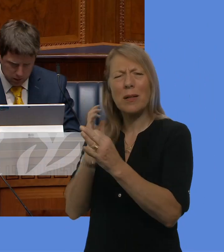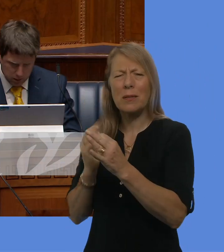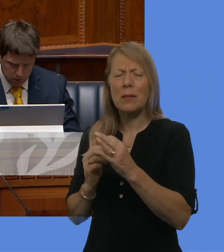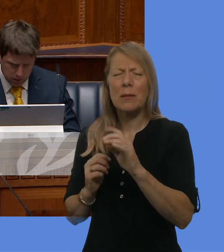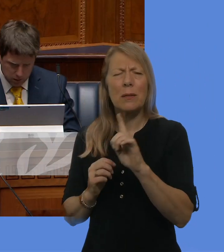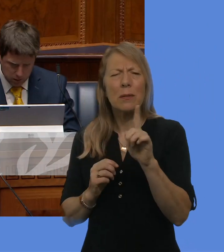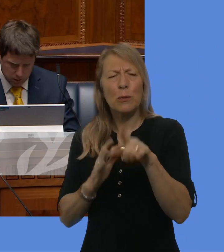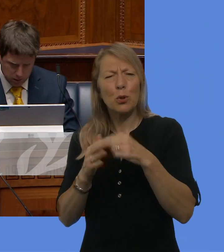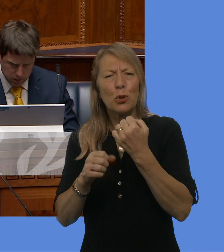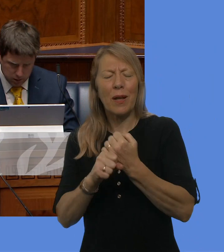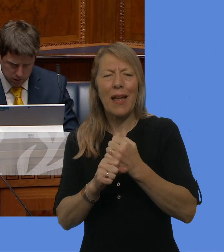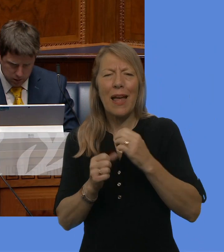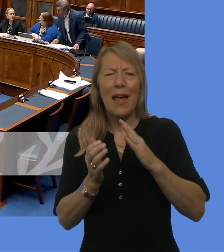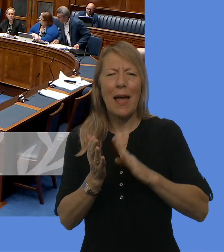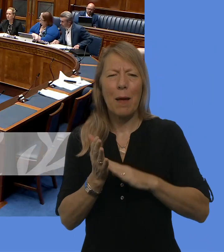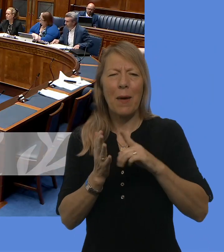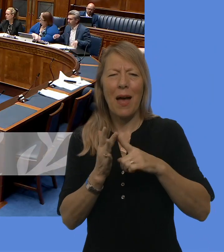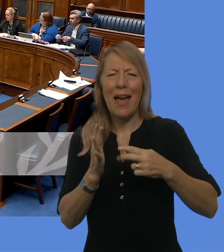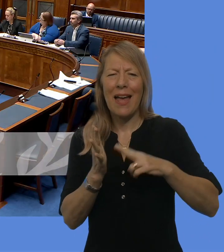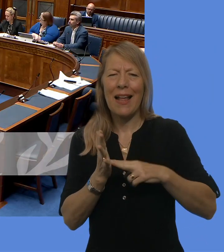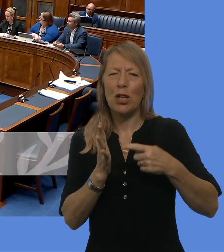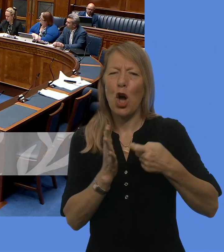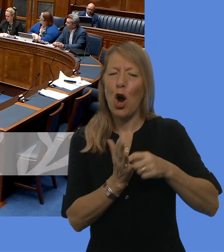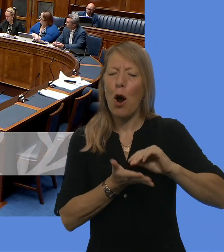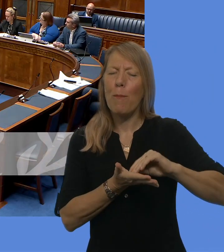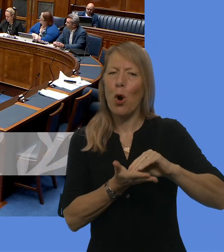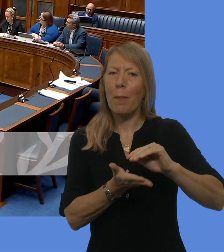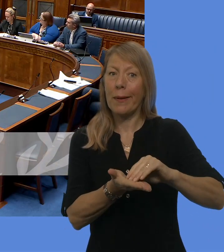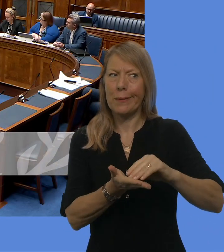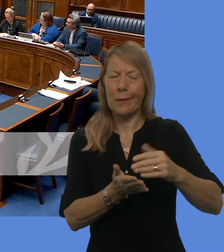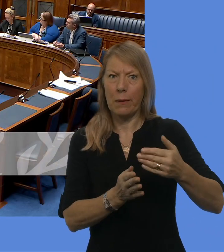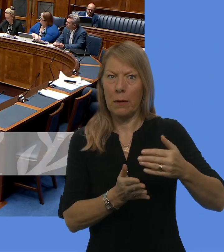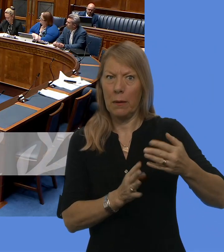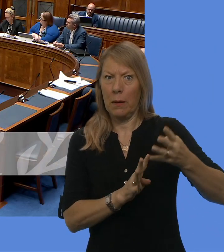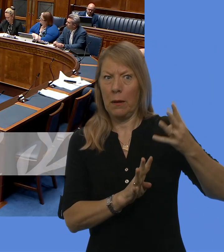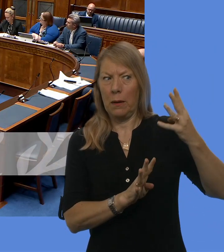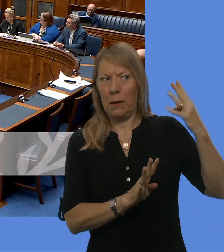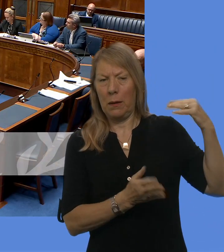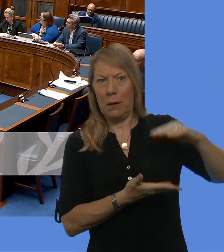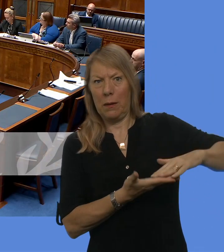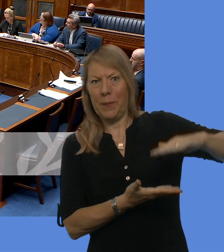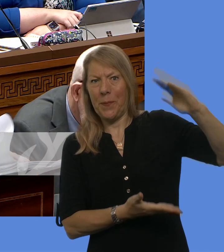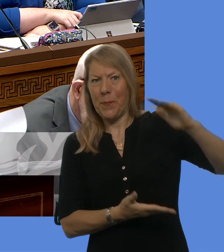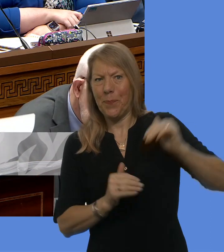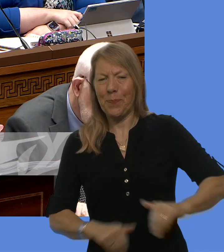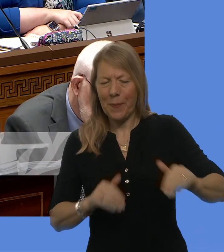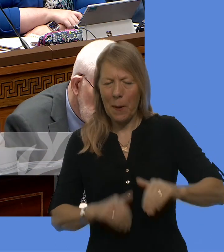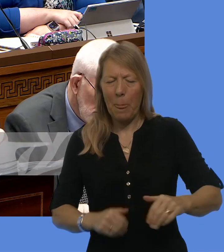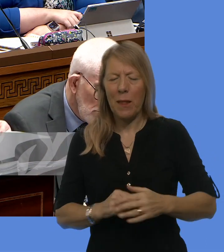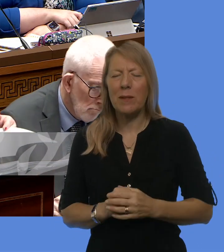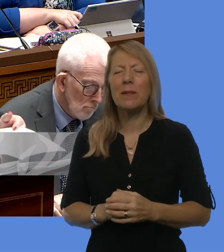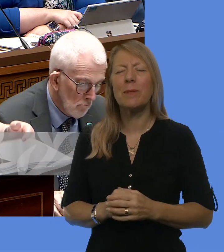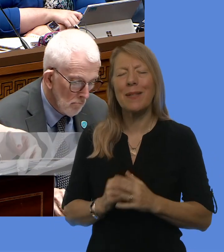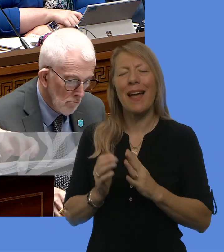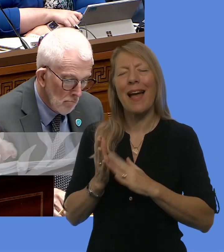in IMR appointments. Minister. The issue of IMR is a significant one.